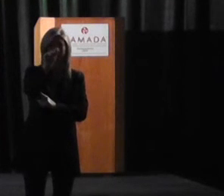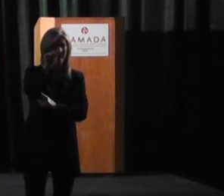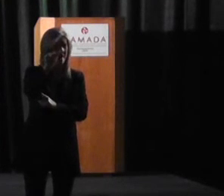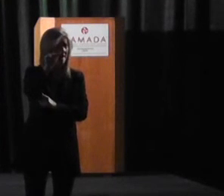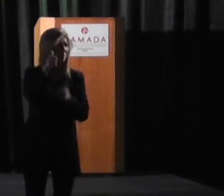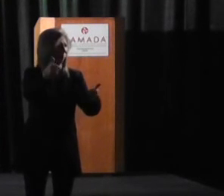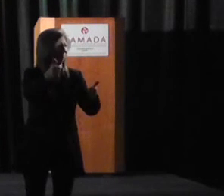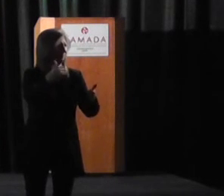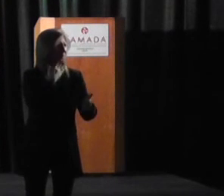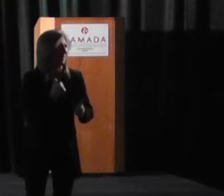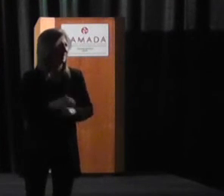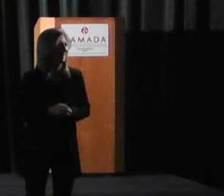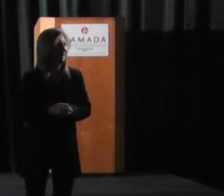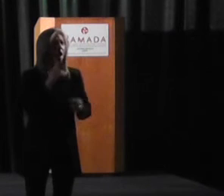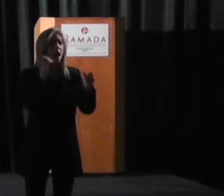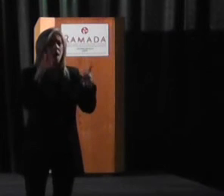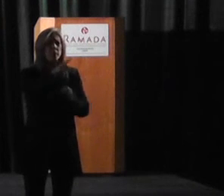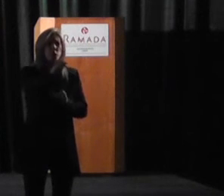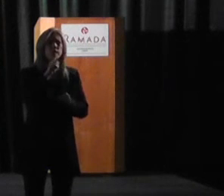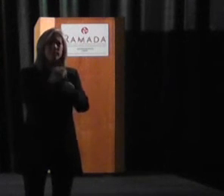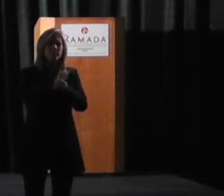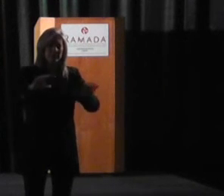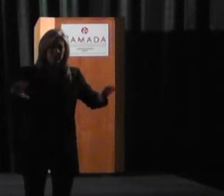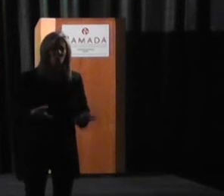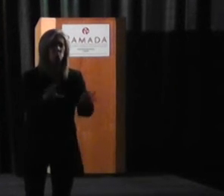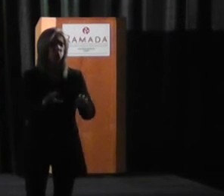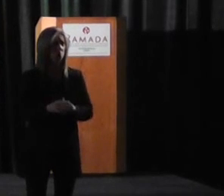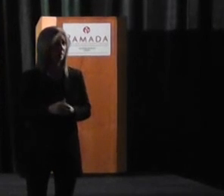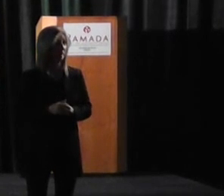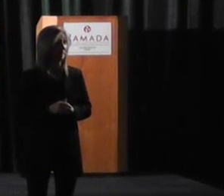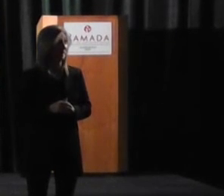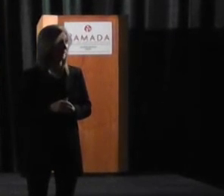Sweet. How many of you have done Zumba before?